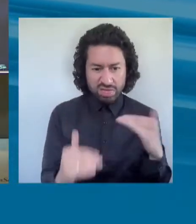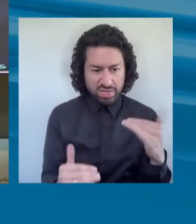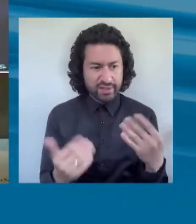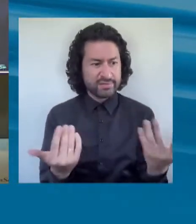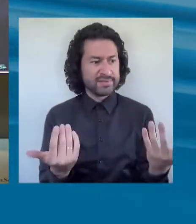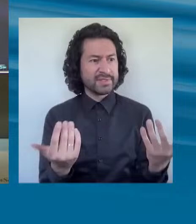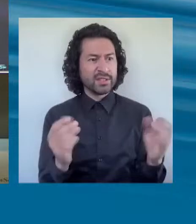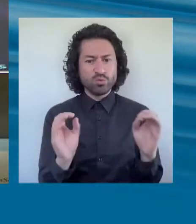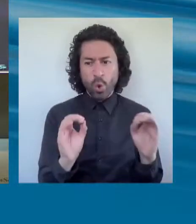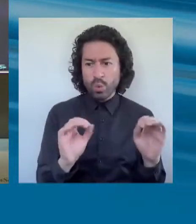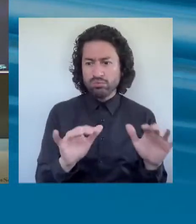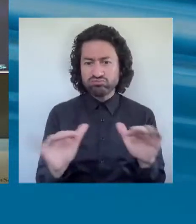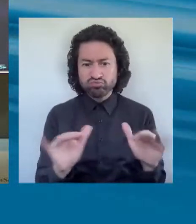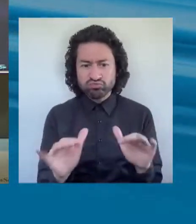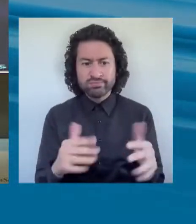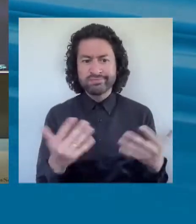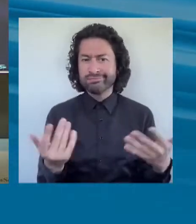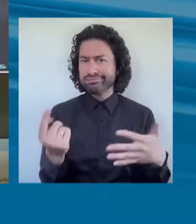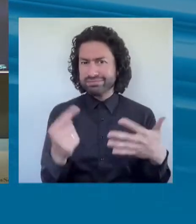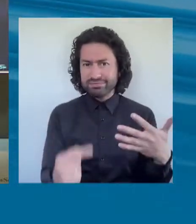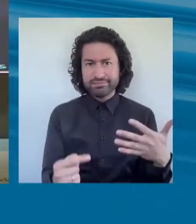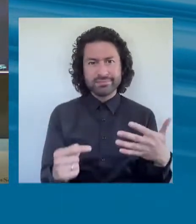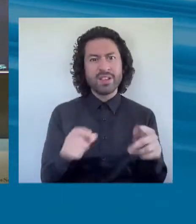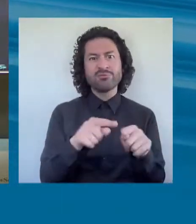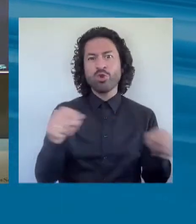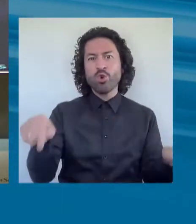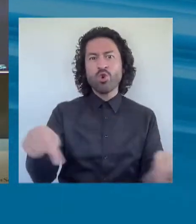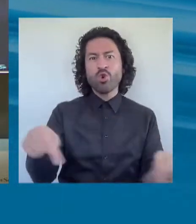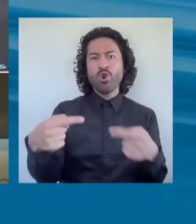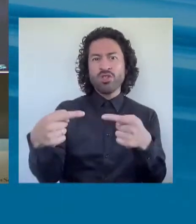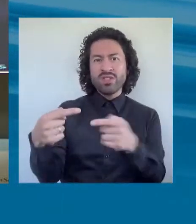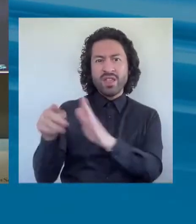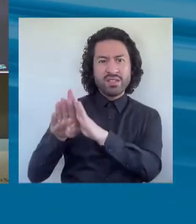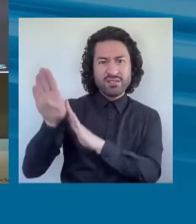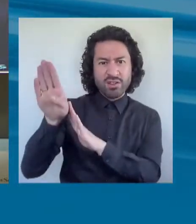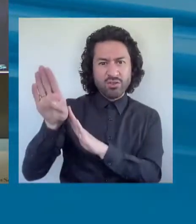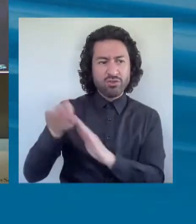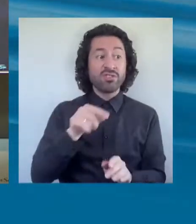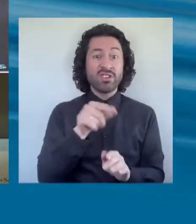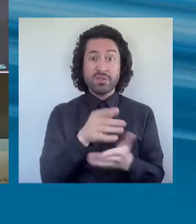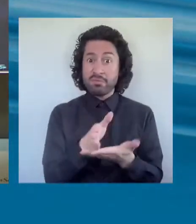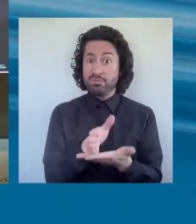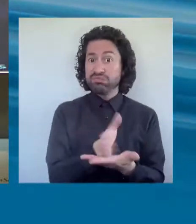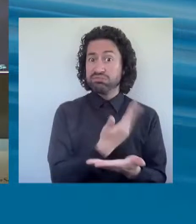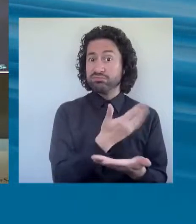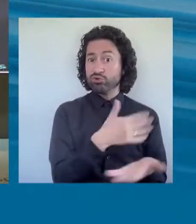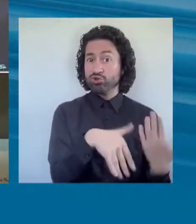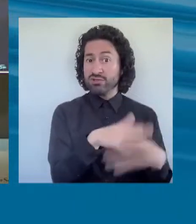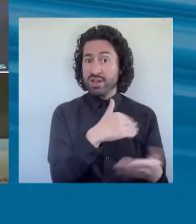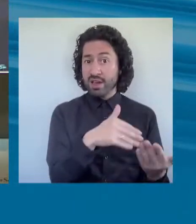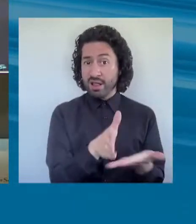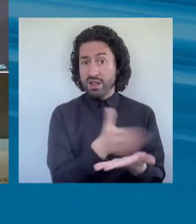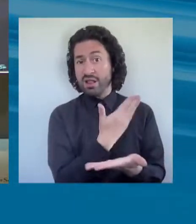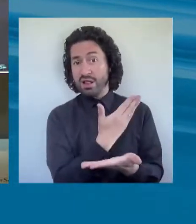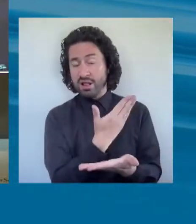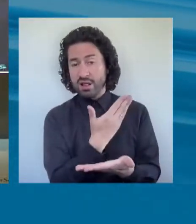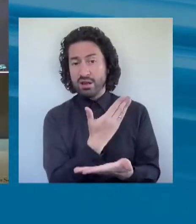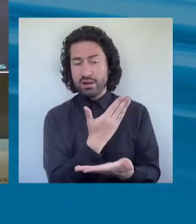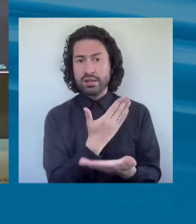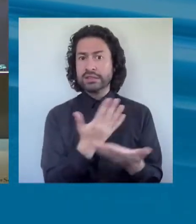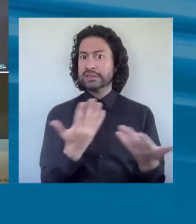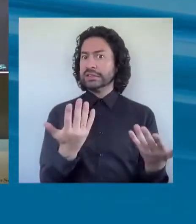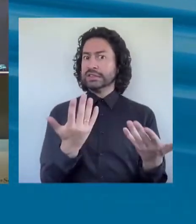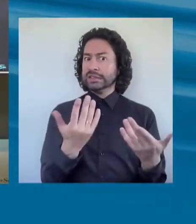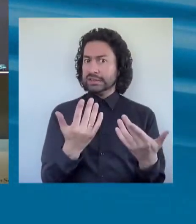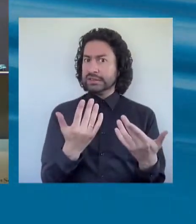and inclusion go against the development, make social inclusion even deeper, and